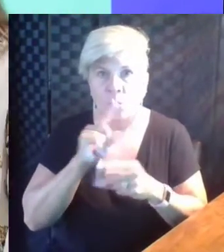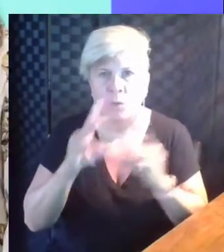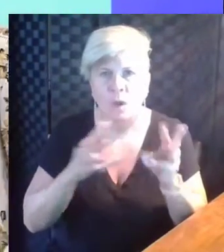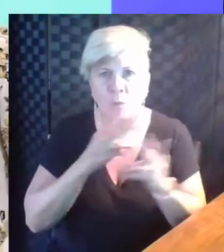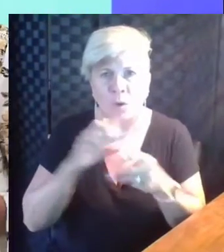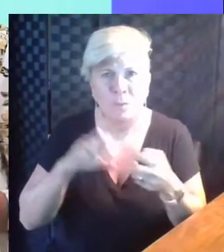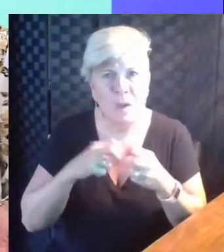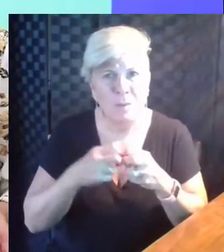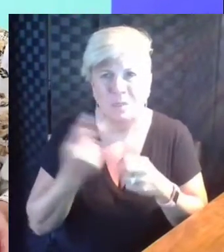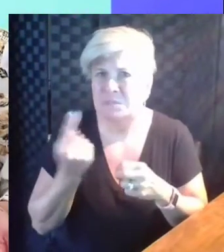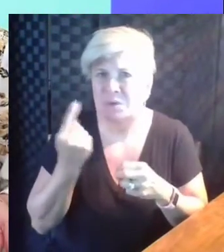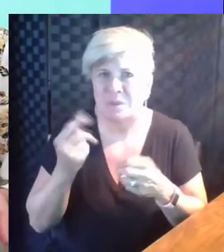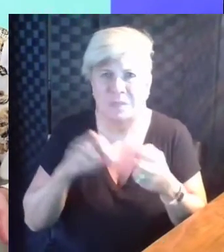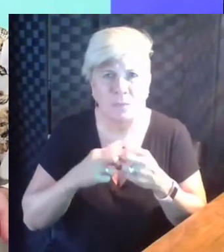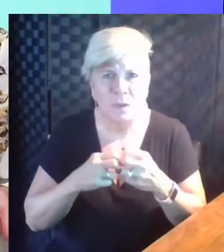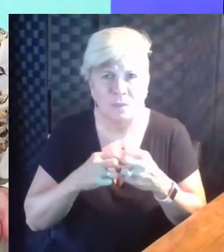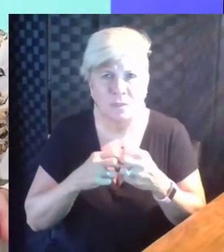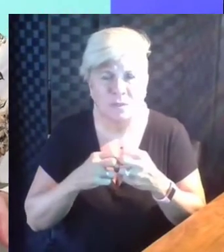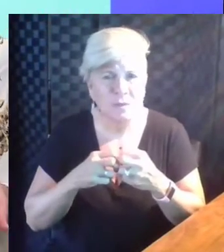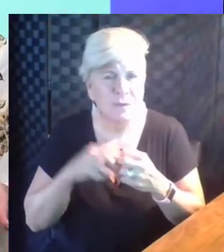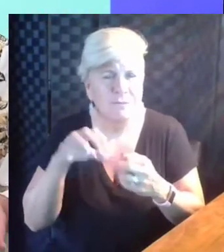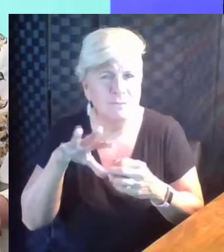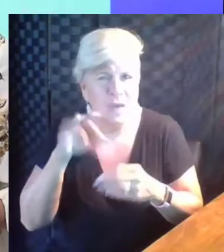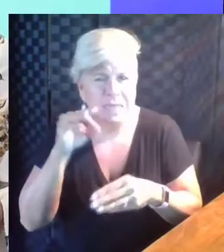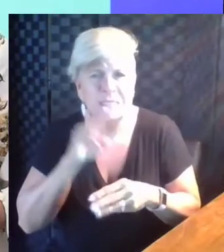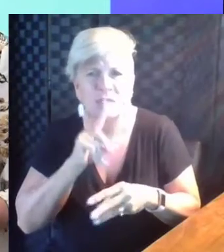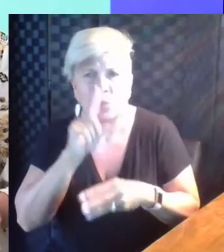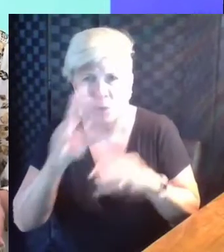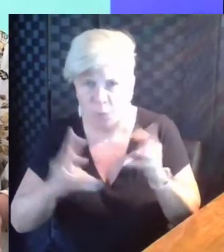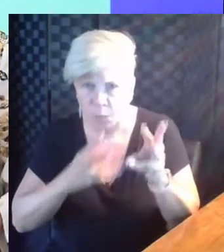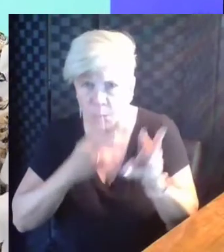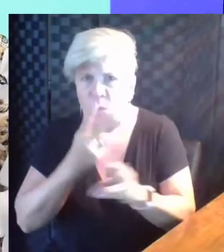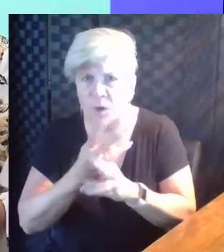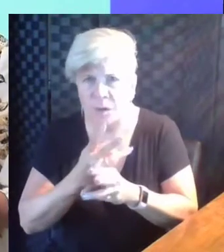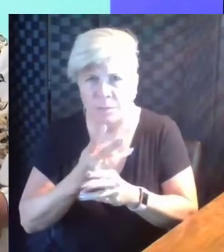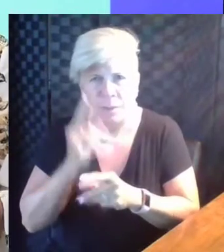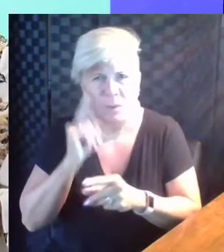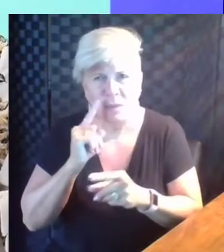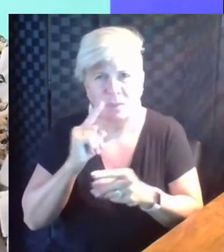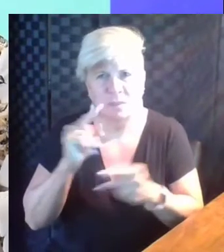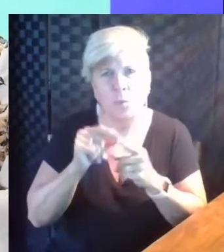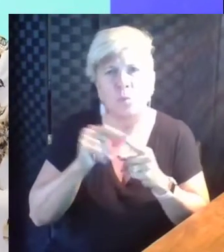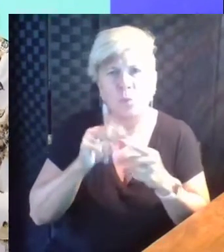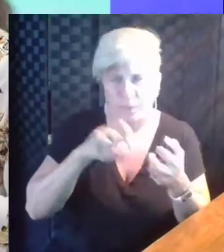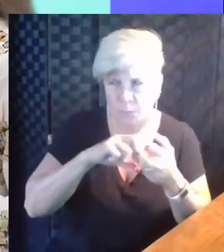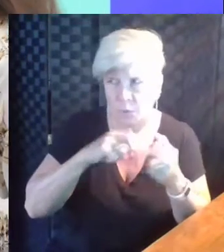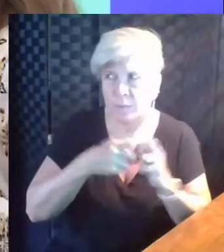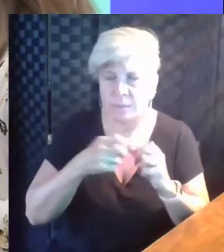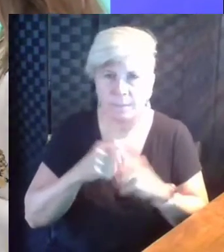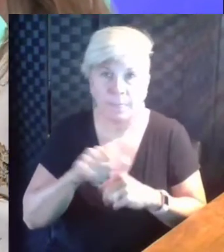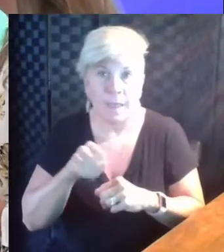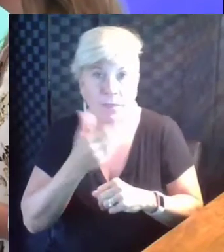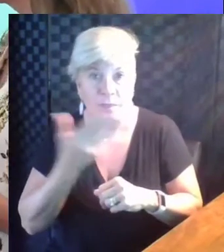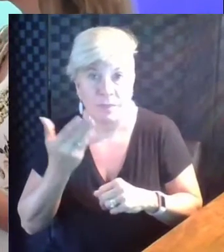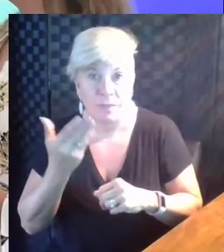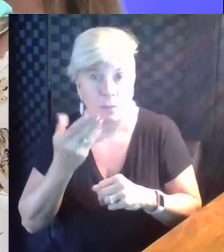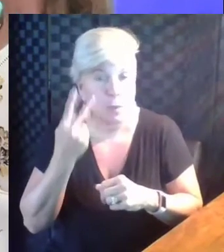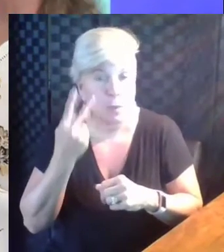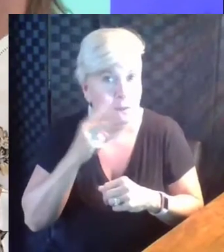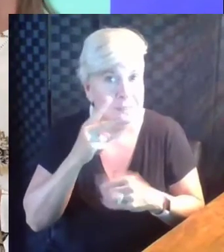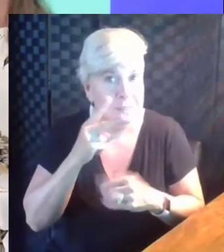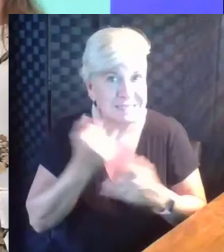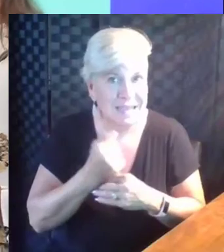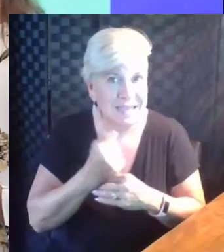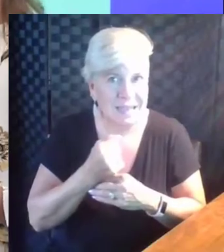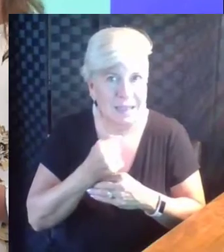problem is just simply a problem that you can encounter in the real world. Most of the time, you think of them as just word problems. The other thing that we're going to look at